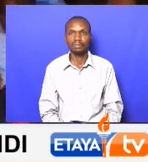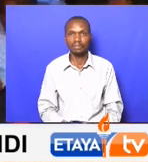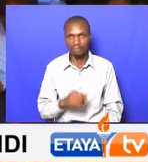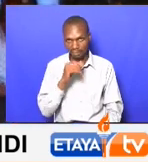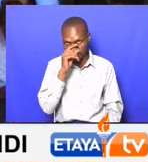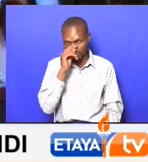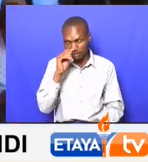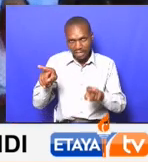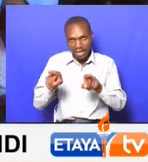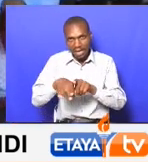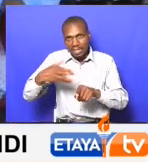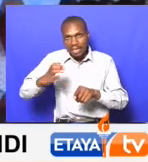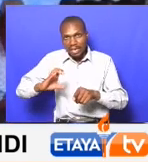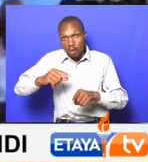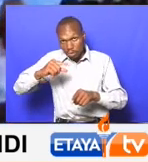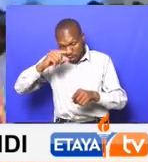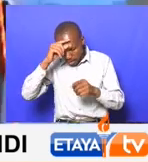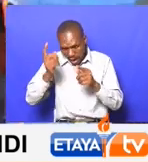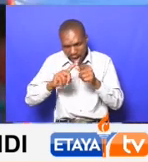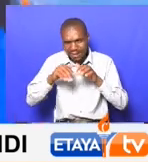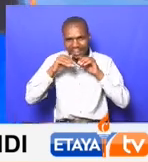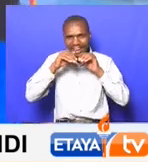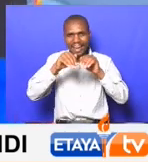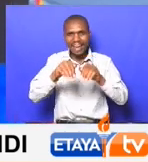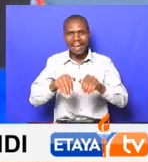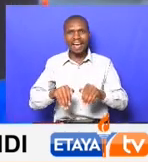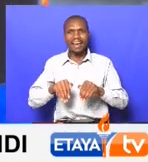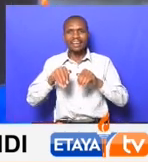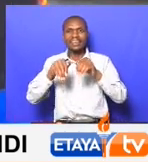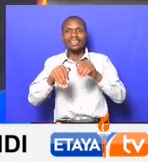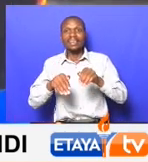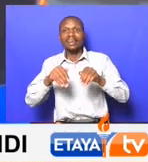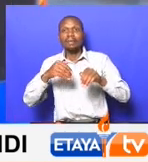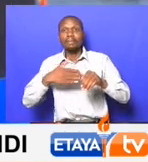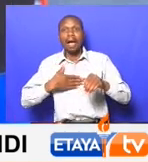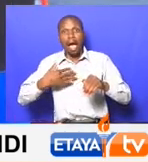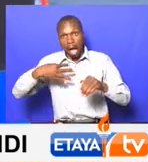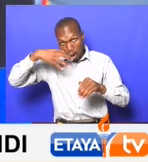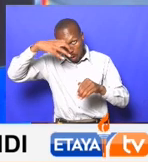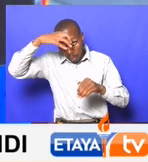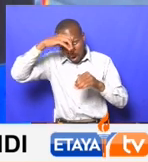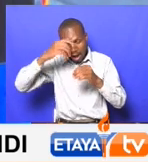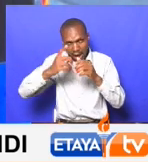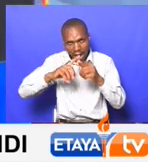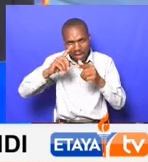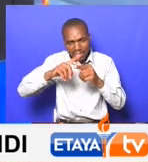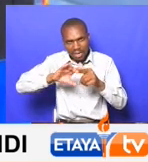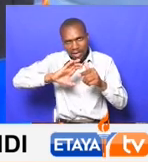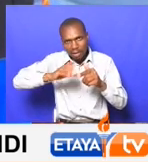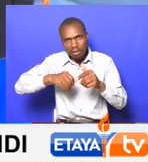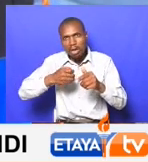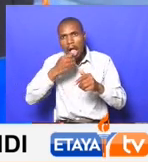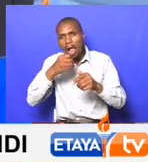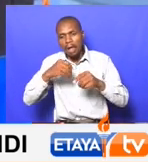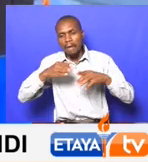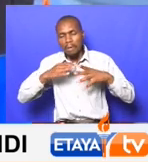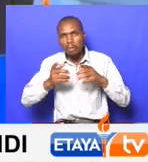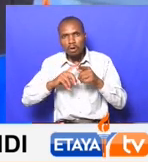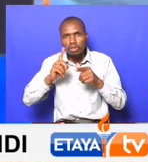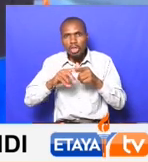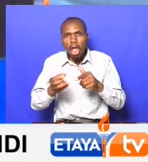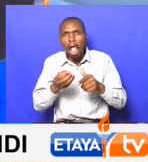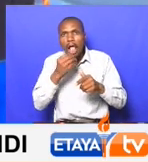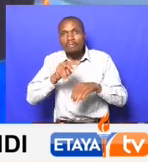a county, agriculture is our priority. As a county, feeding our people, feeding the